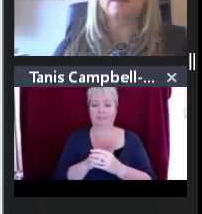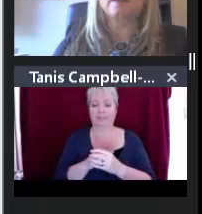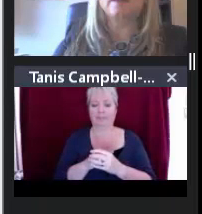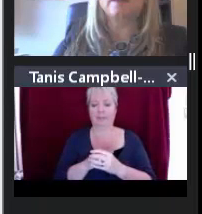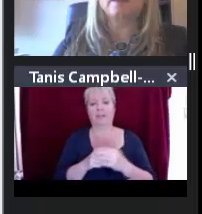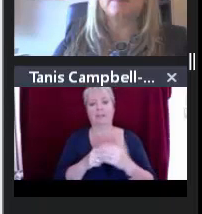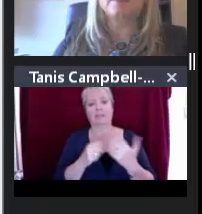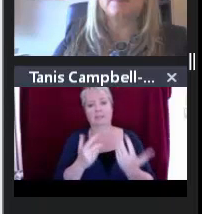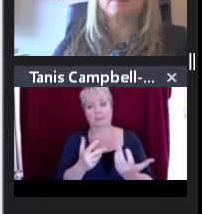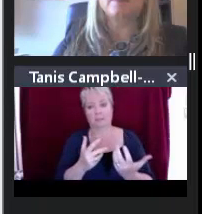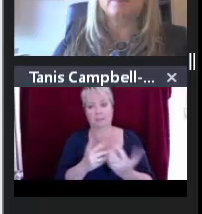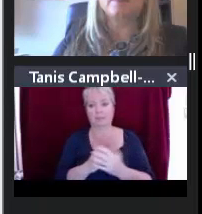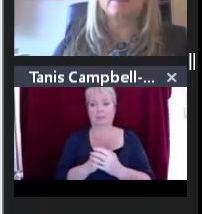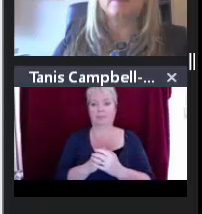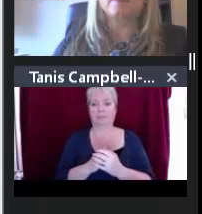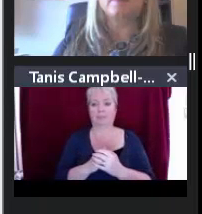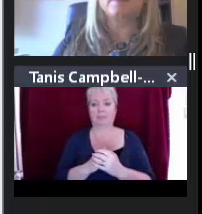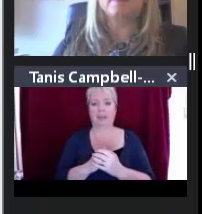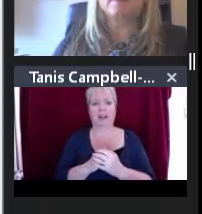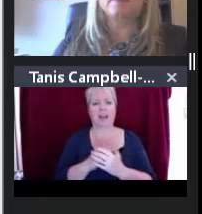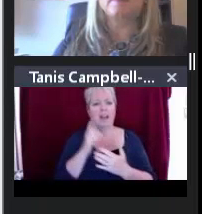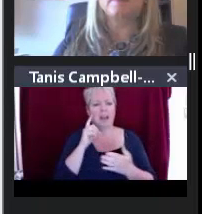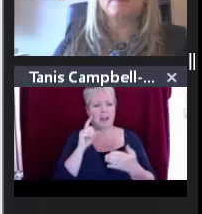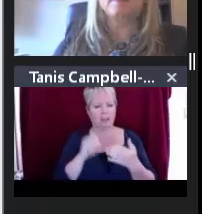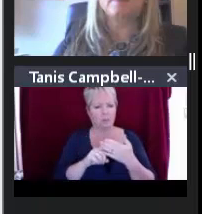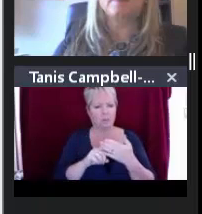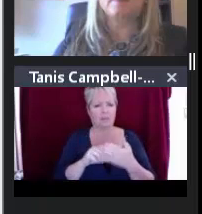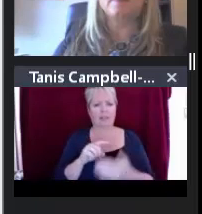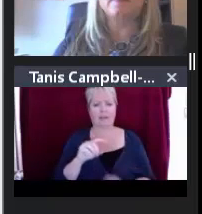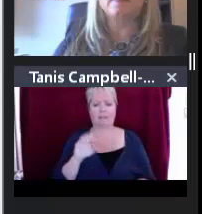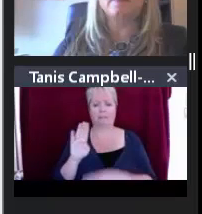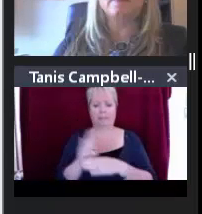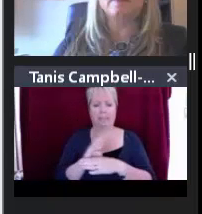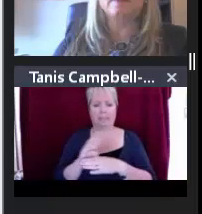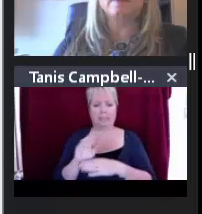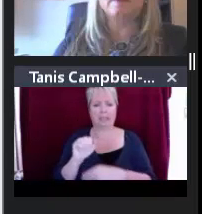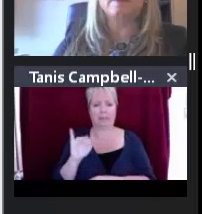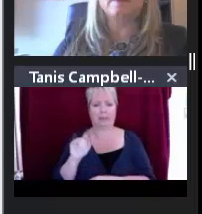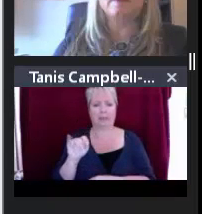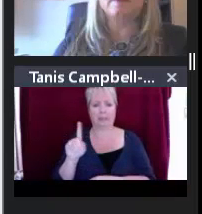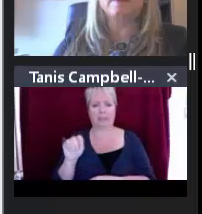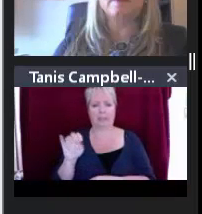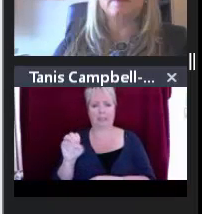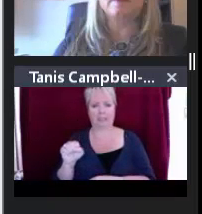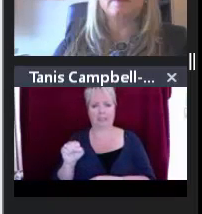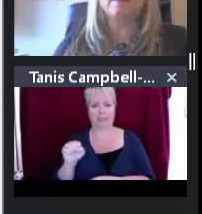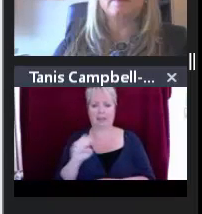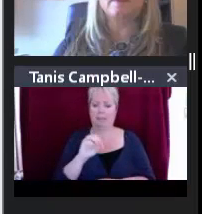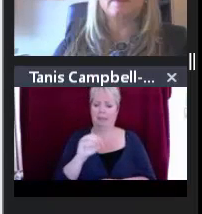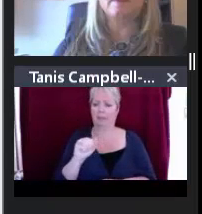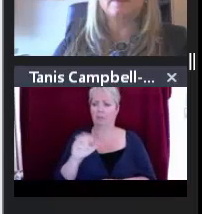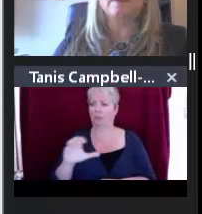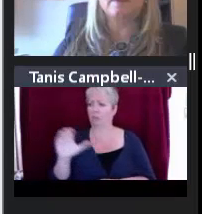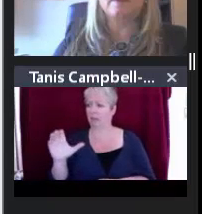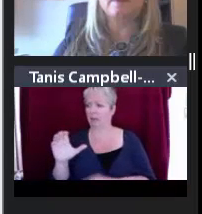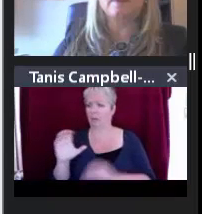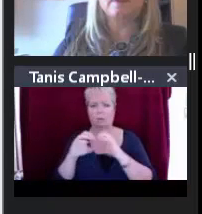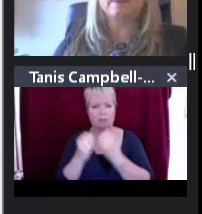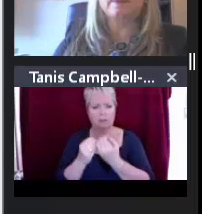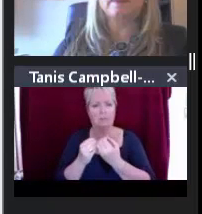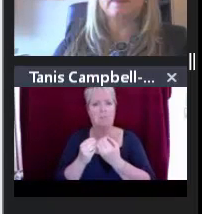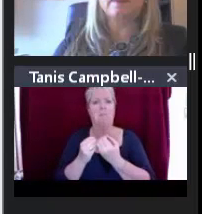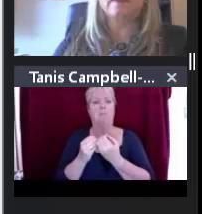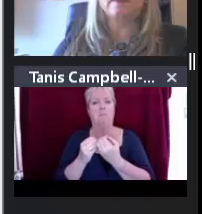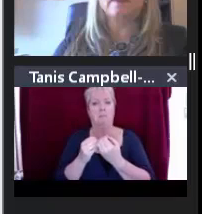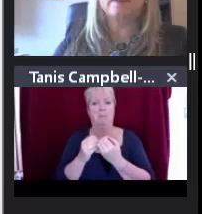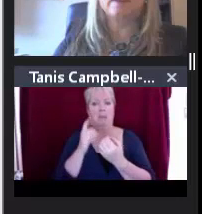so I came across this Business Abilities program and the IBD Make a Change Canada organization while